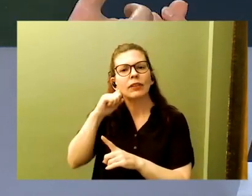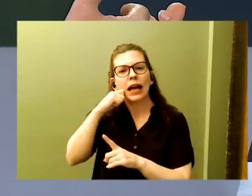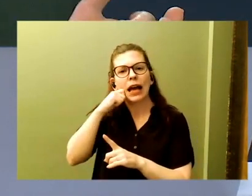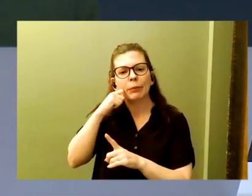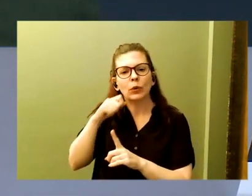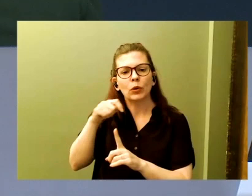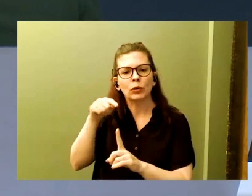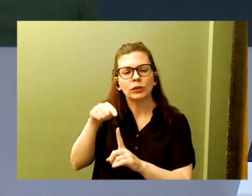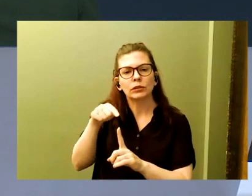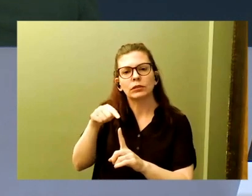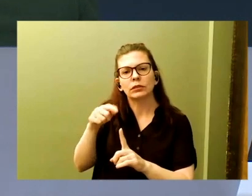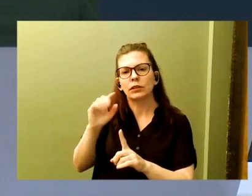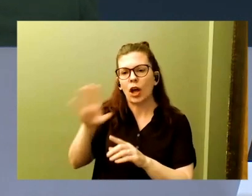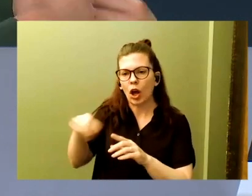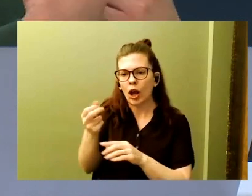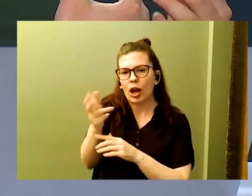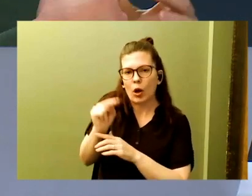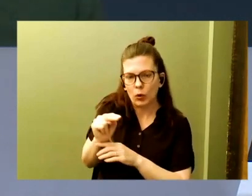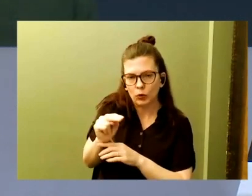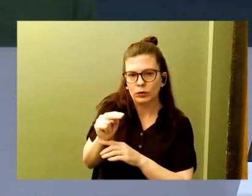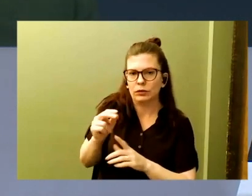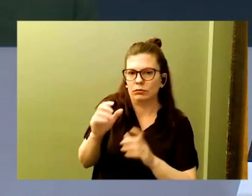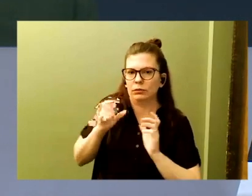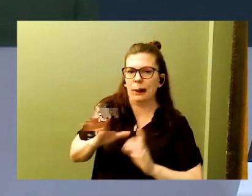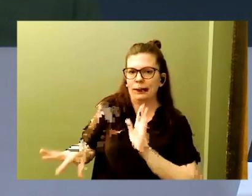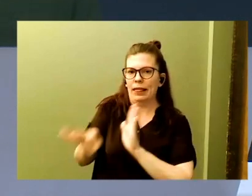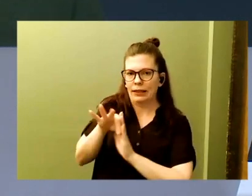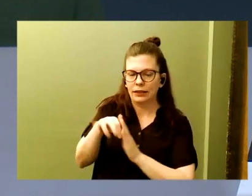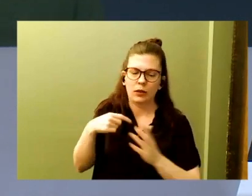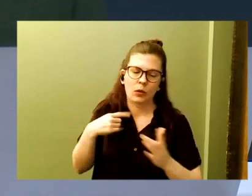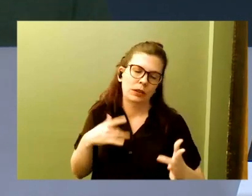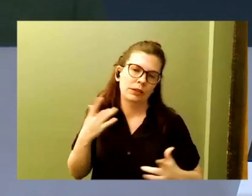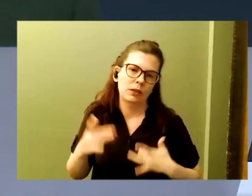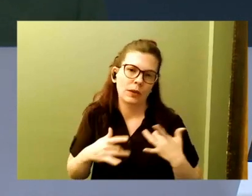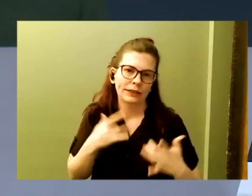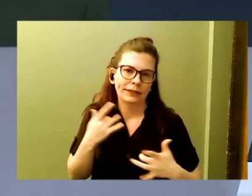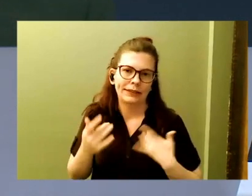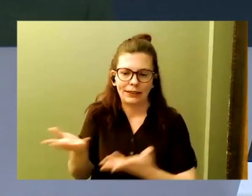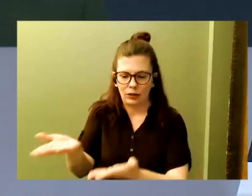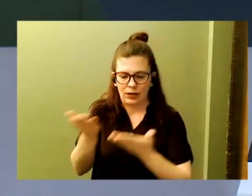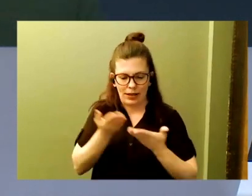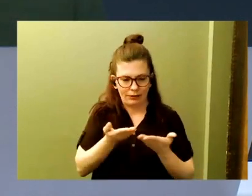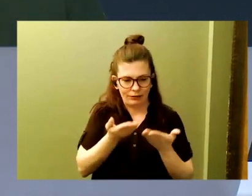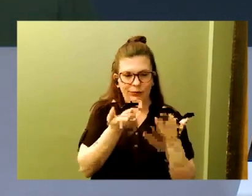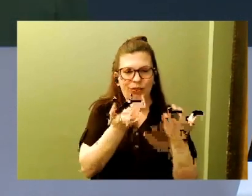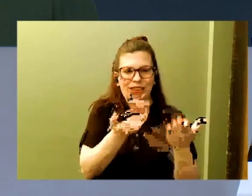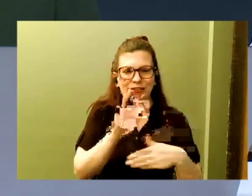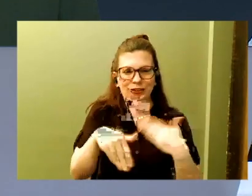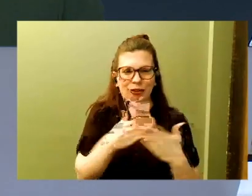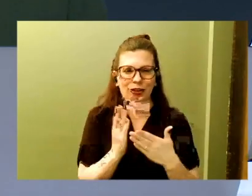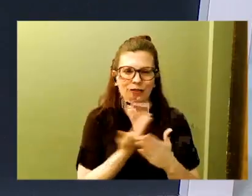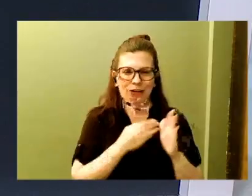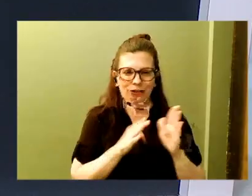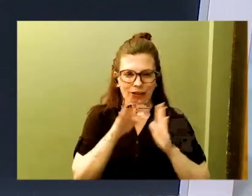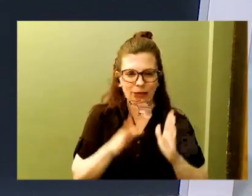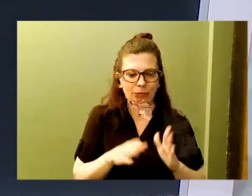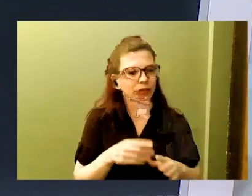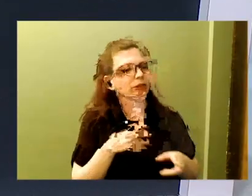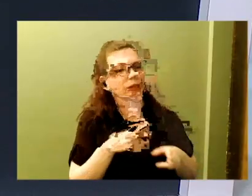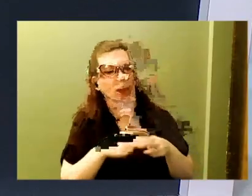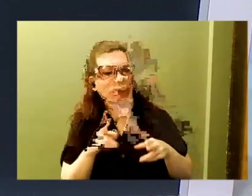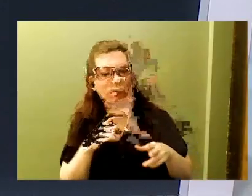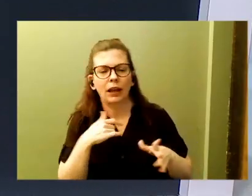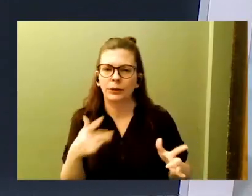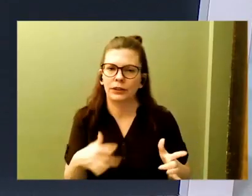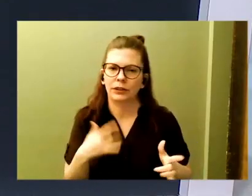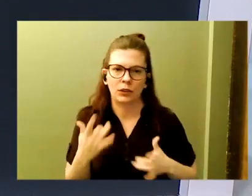custom silicon. And we are super excited to get this in the hands of all Apple developers. And just really quickly, I was so excited about this